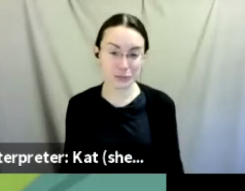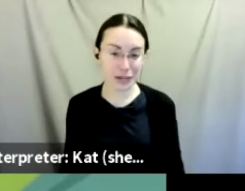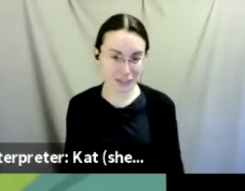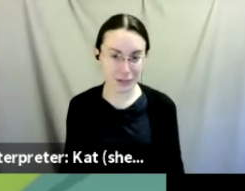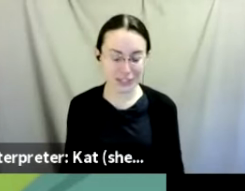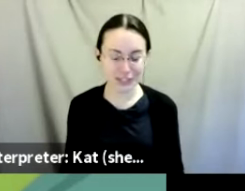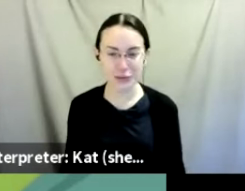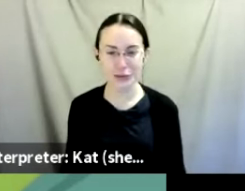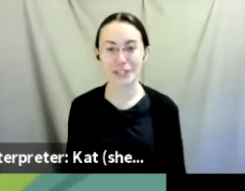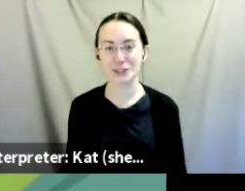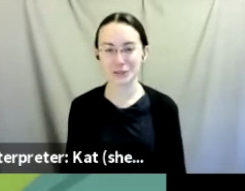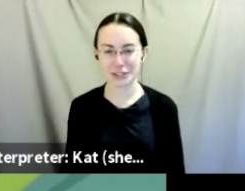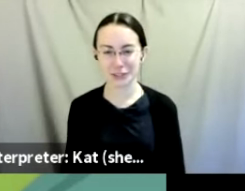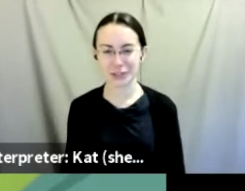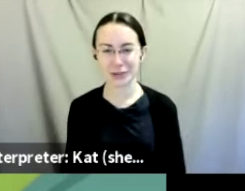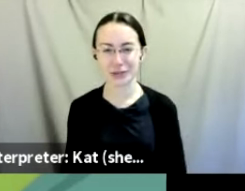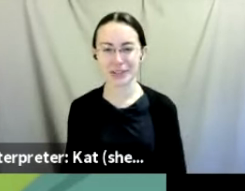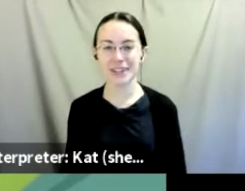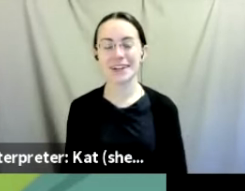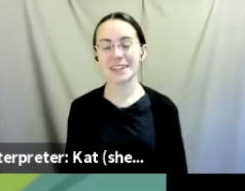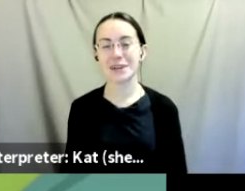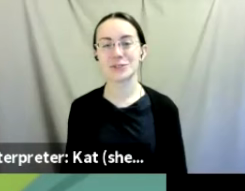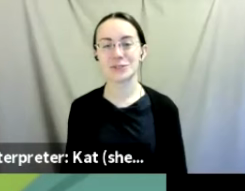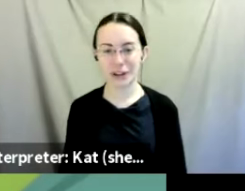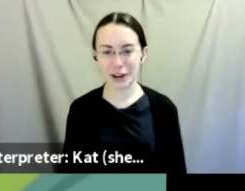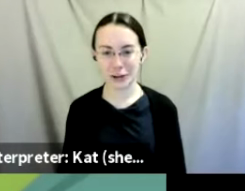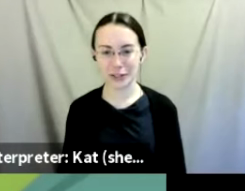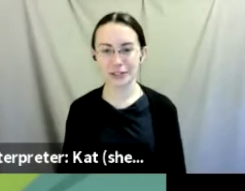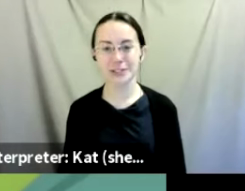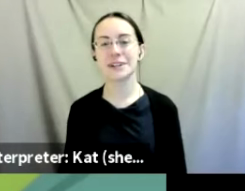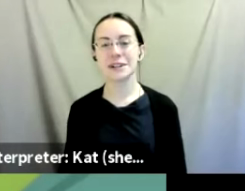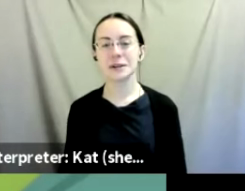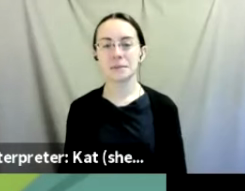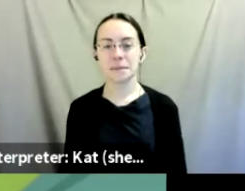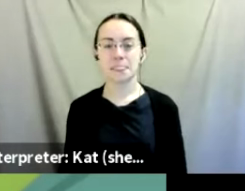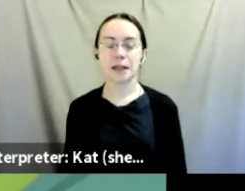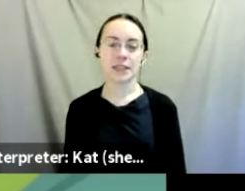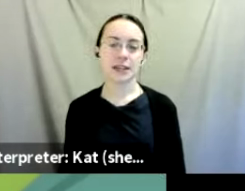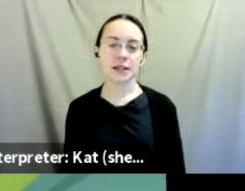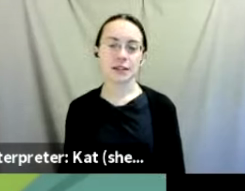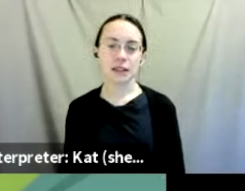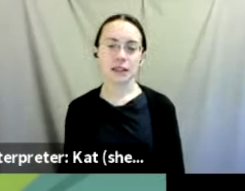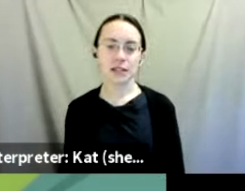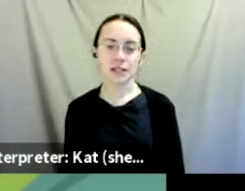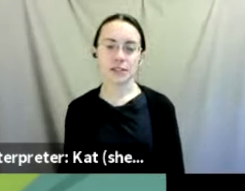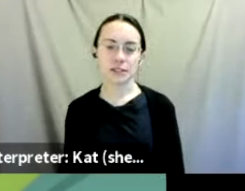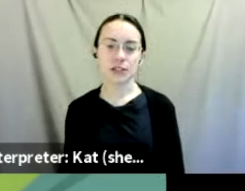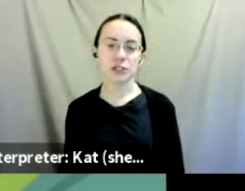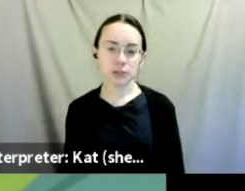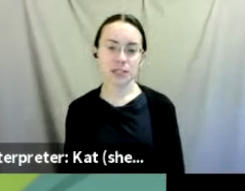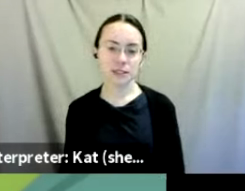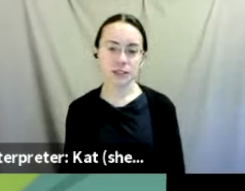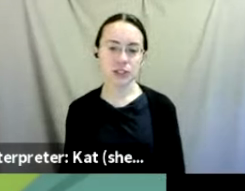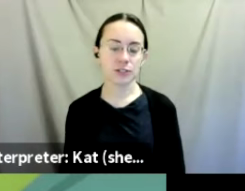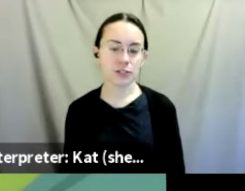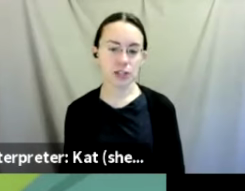That was my experience with my gym teacher in school, and that was very awkward. I think that there